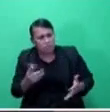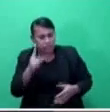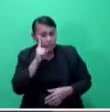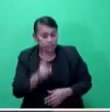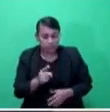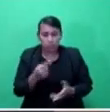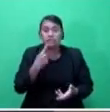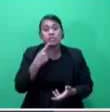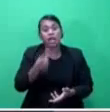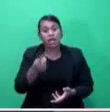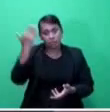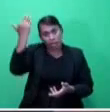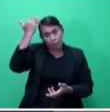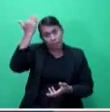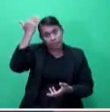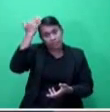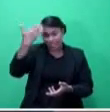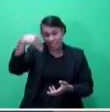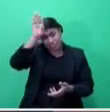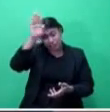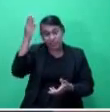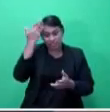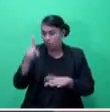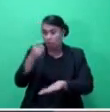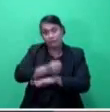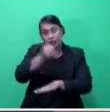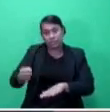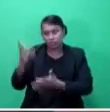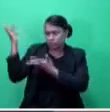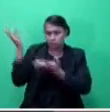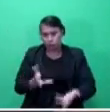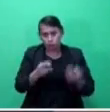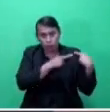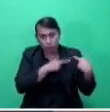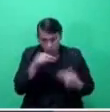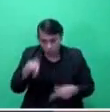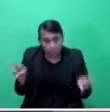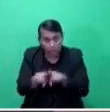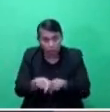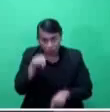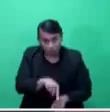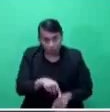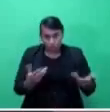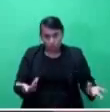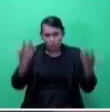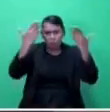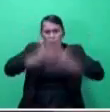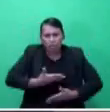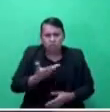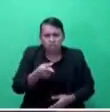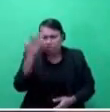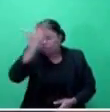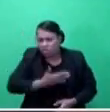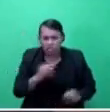brought HIV and AIDS to Fiji. Honorable Nawekula is so blinded that he wants to debate longer and delay this budget. Mr.